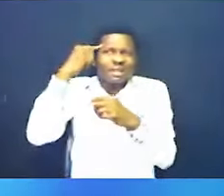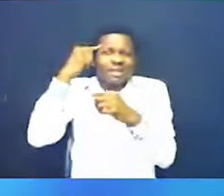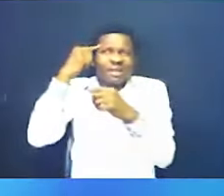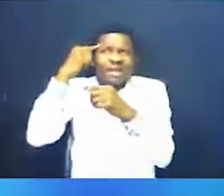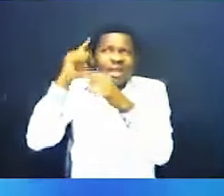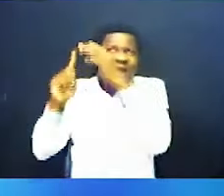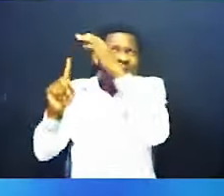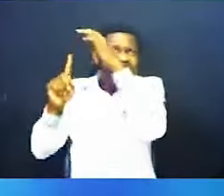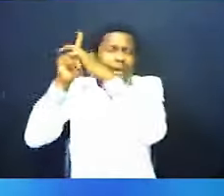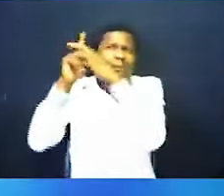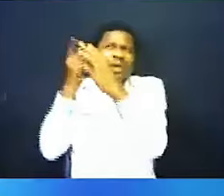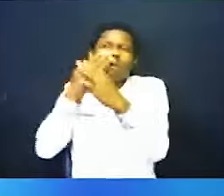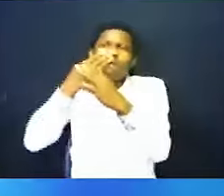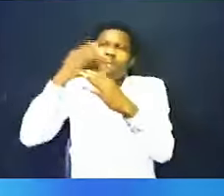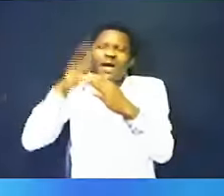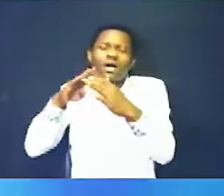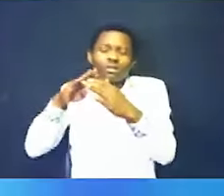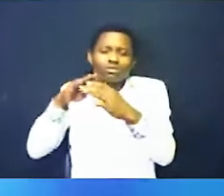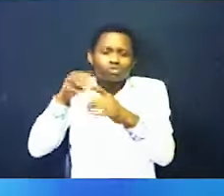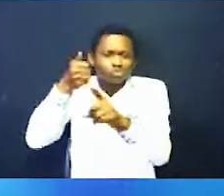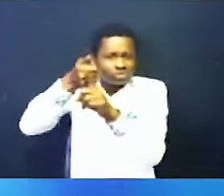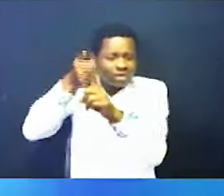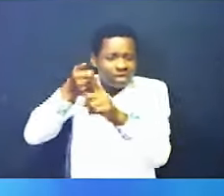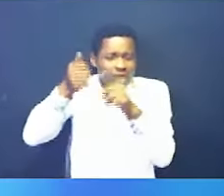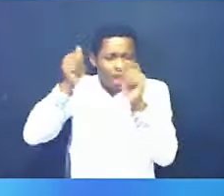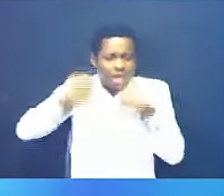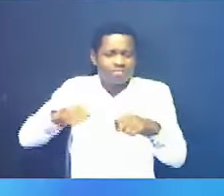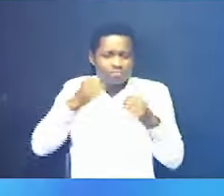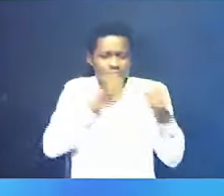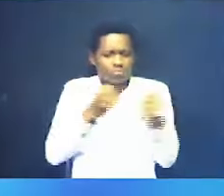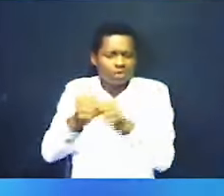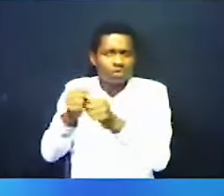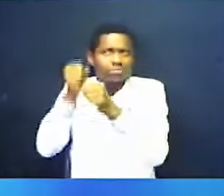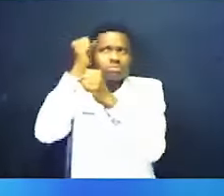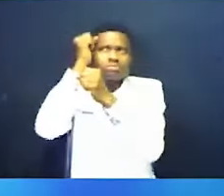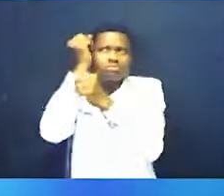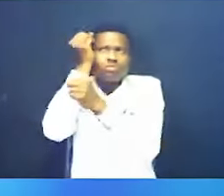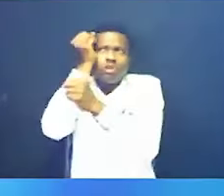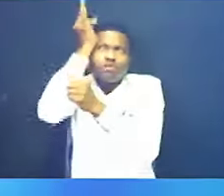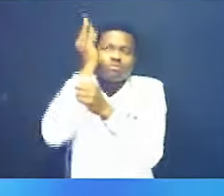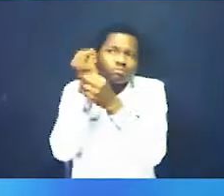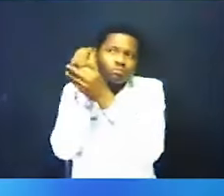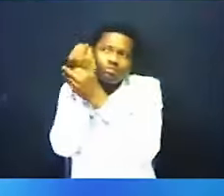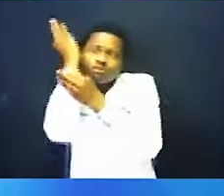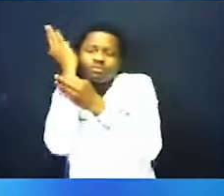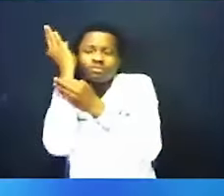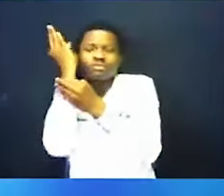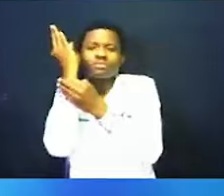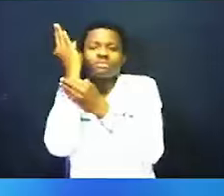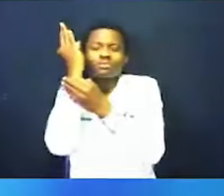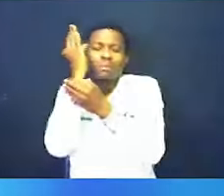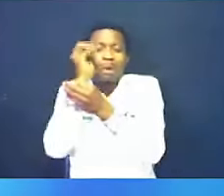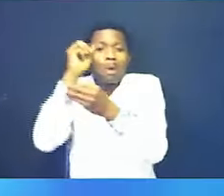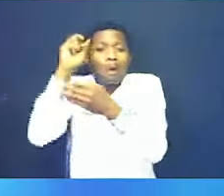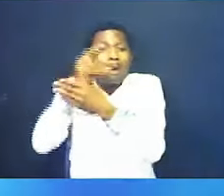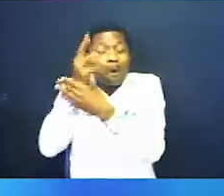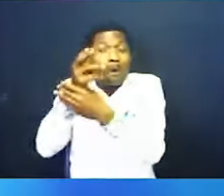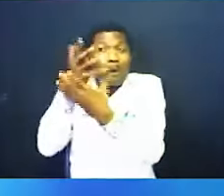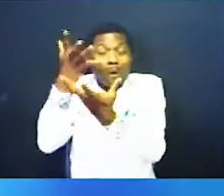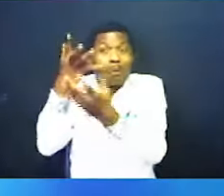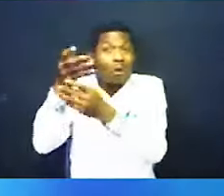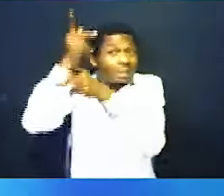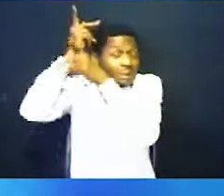to allow it to be there or to check it out. This is discipline. Leading